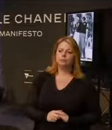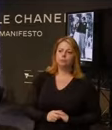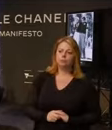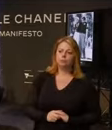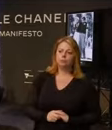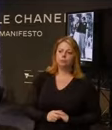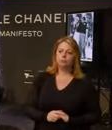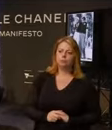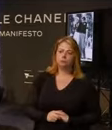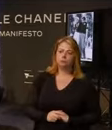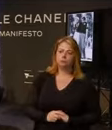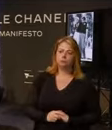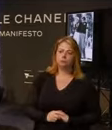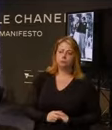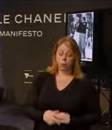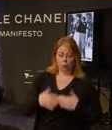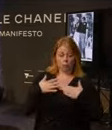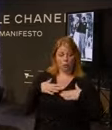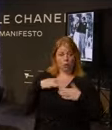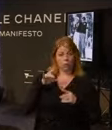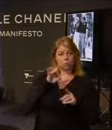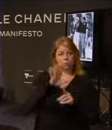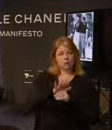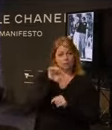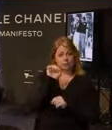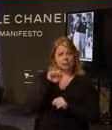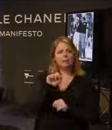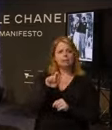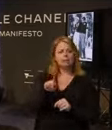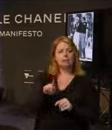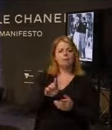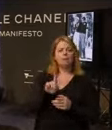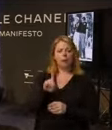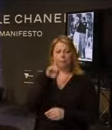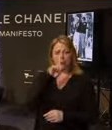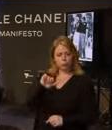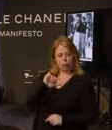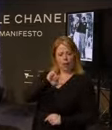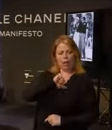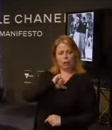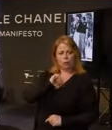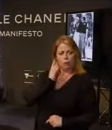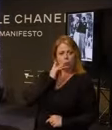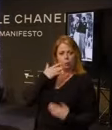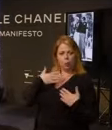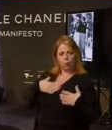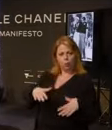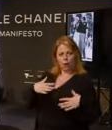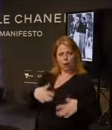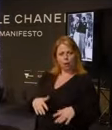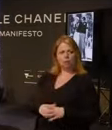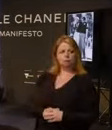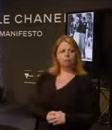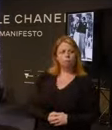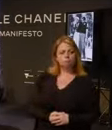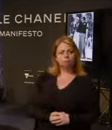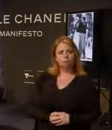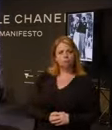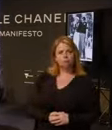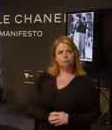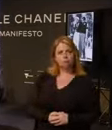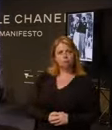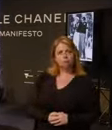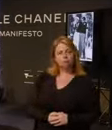only in the clothes themselves, but the attitude to wearing the clothes. There's a sense of wanting to